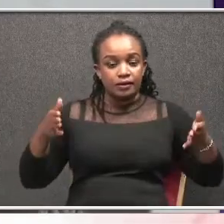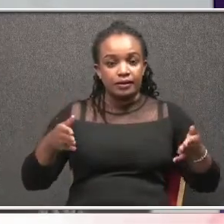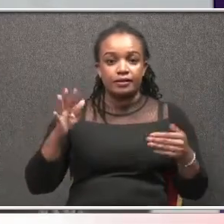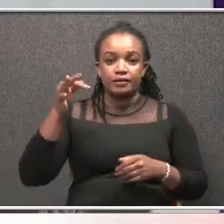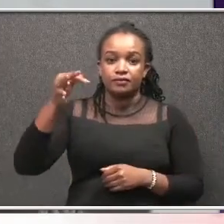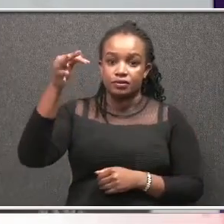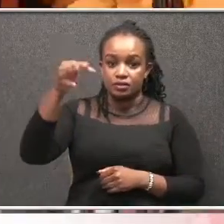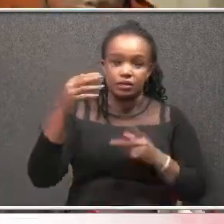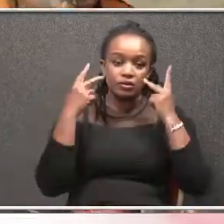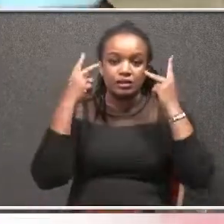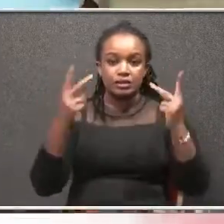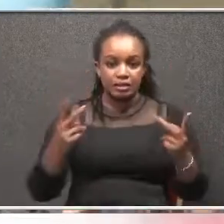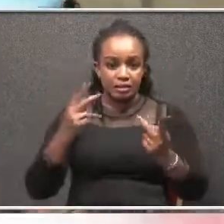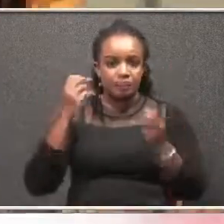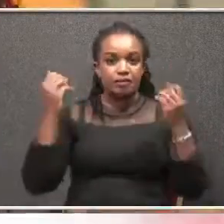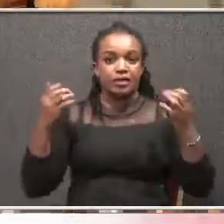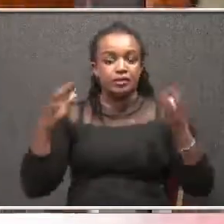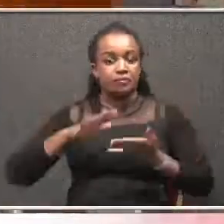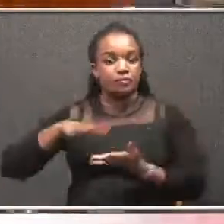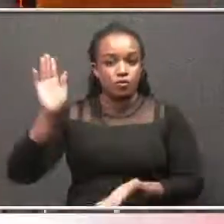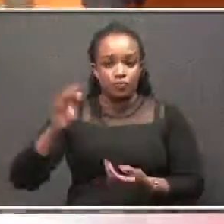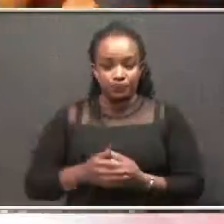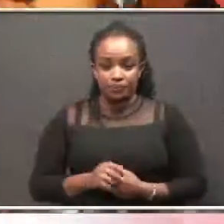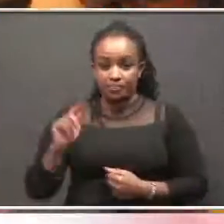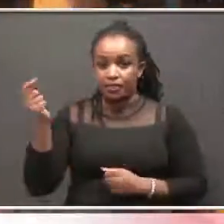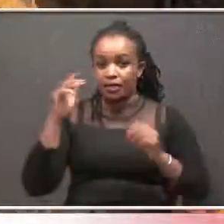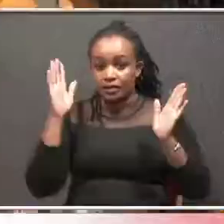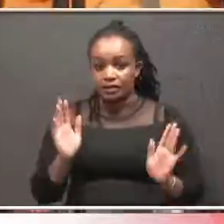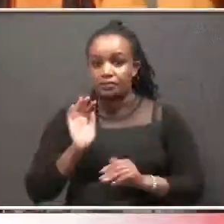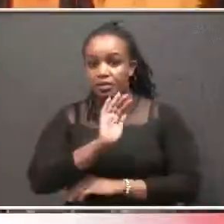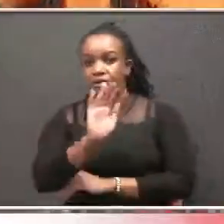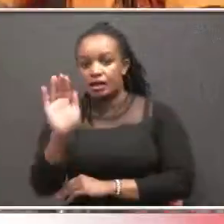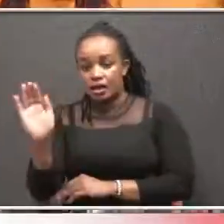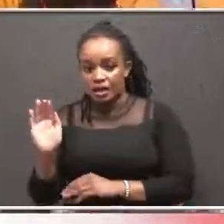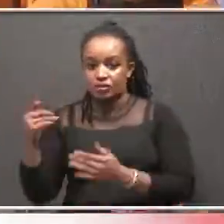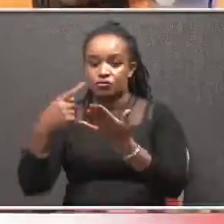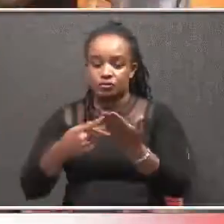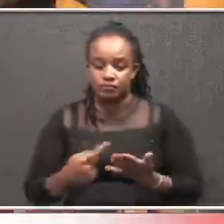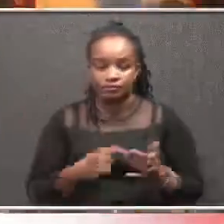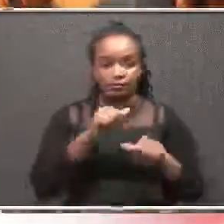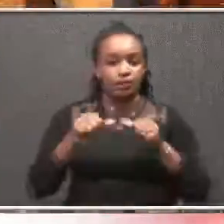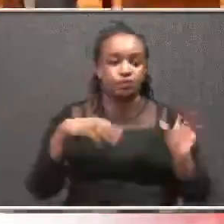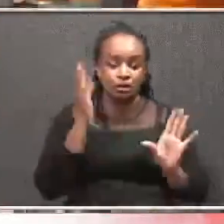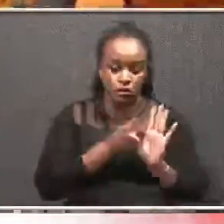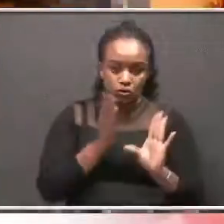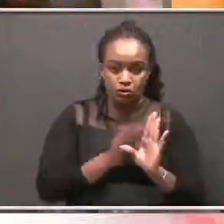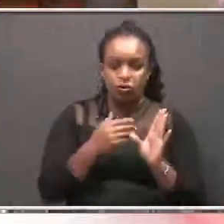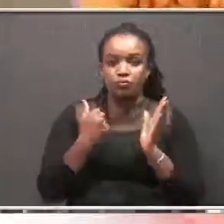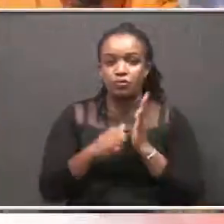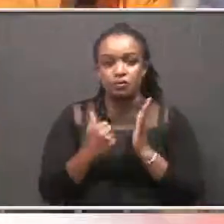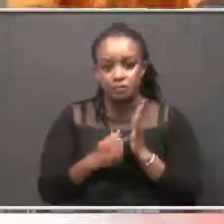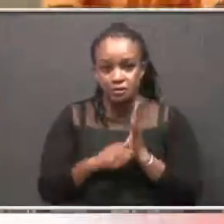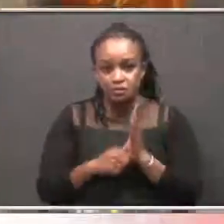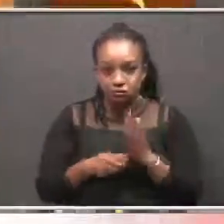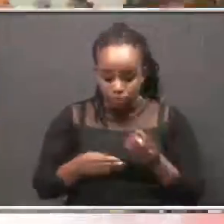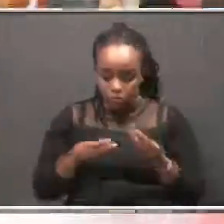be seeing more and more. Kenyans have been urged to come out and speak about the psychological problems to do away with the stigma which has become